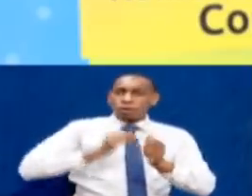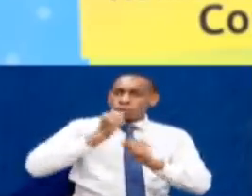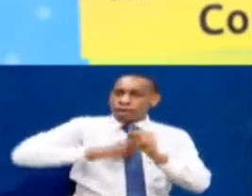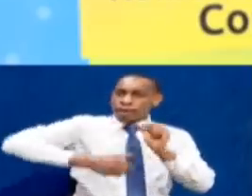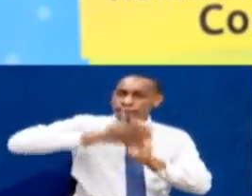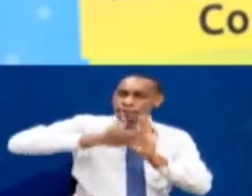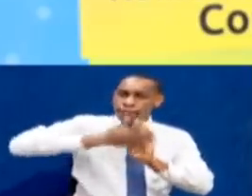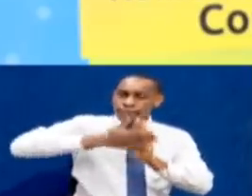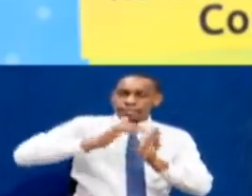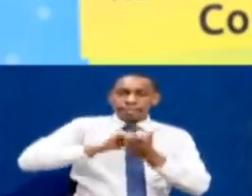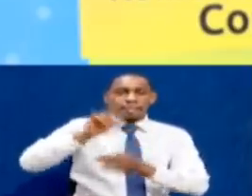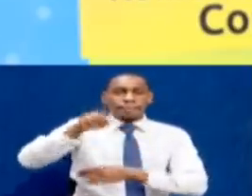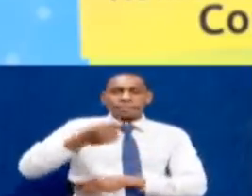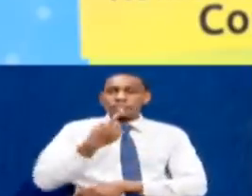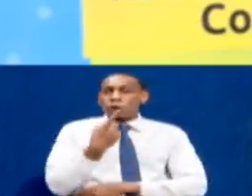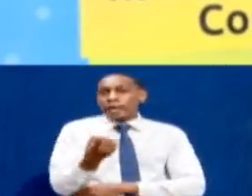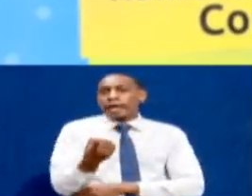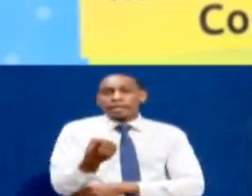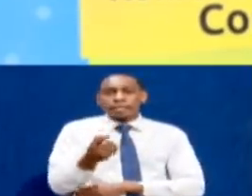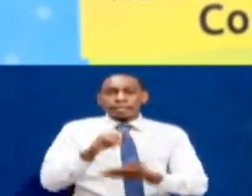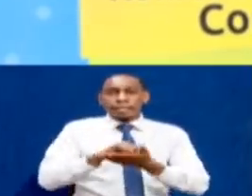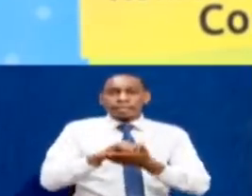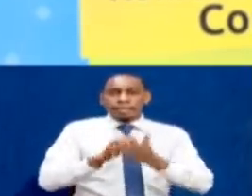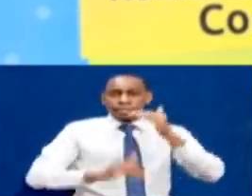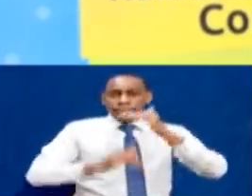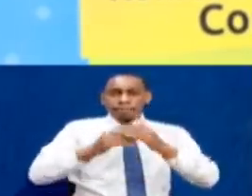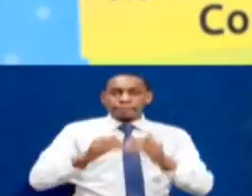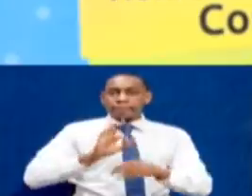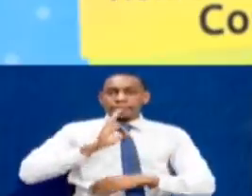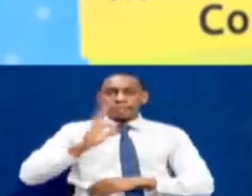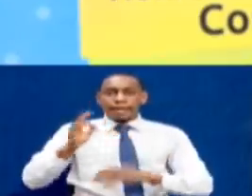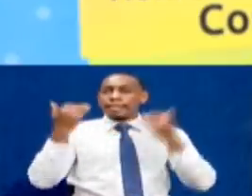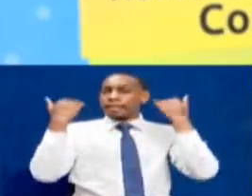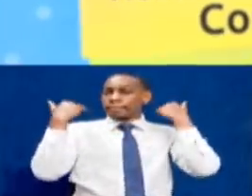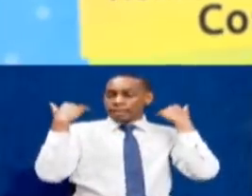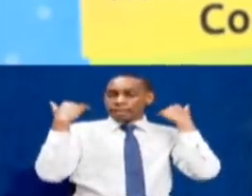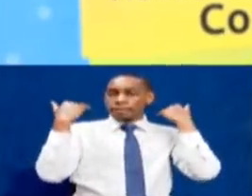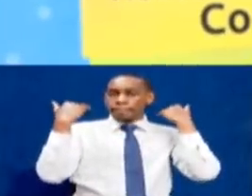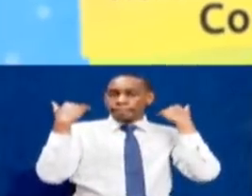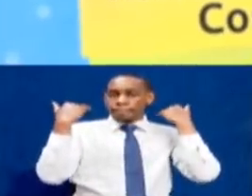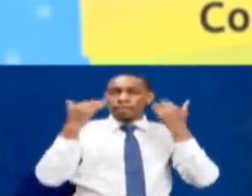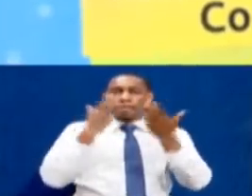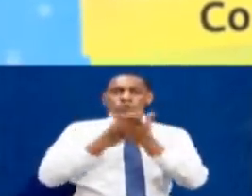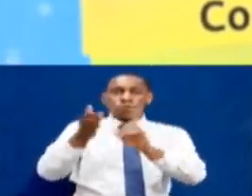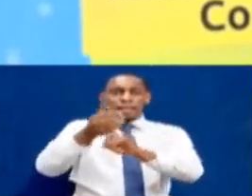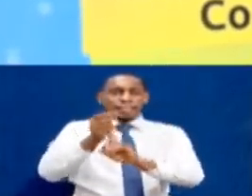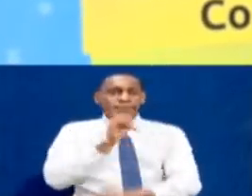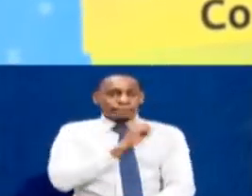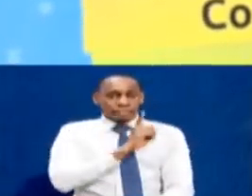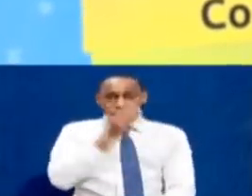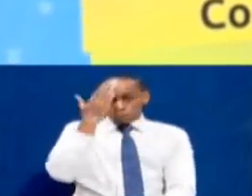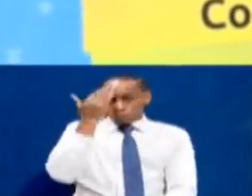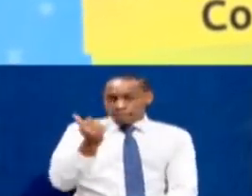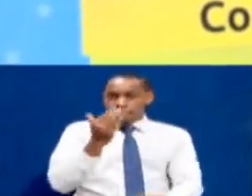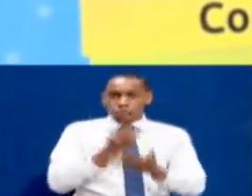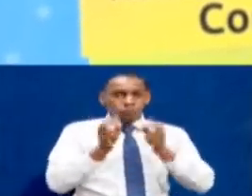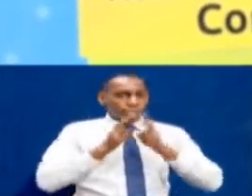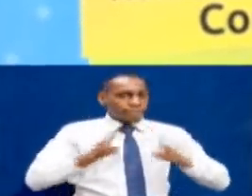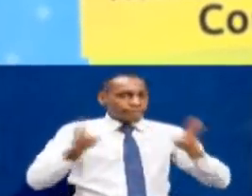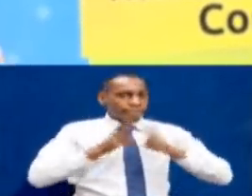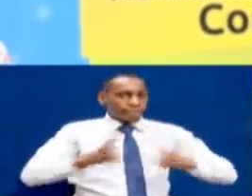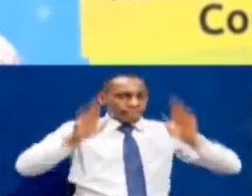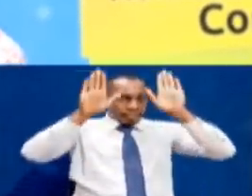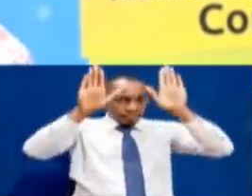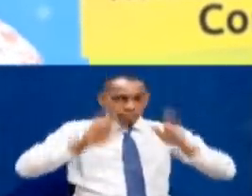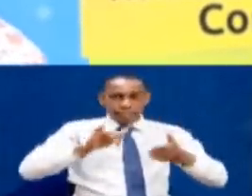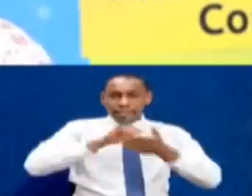accelerate and ensure that the directive of the minimum 300 beds is achieved, because it is very, very